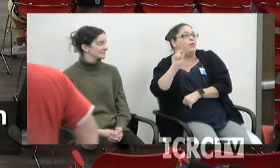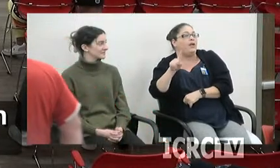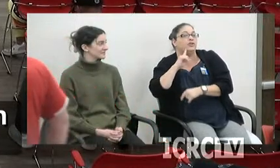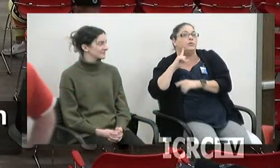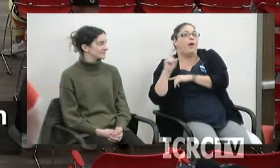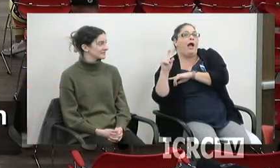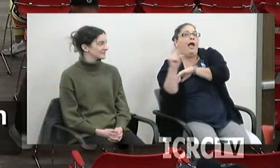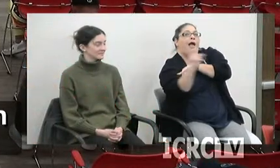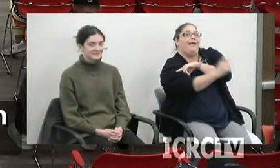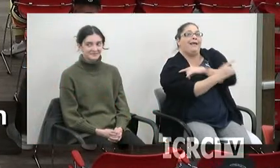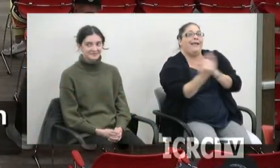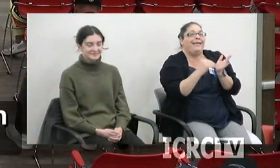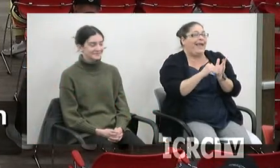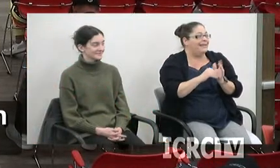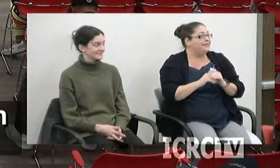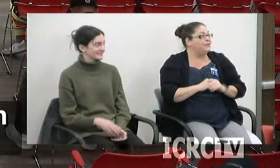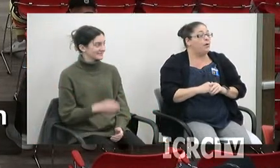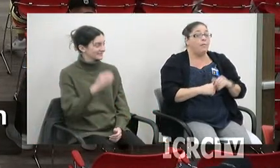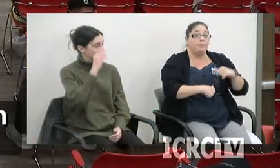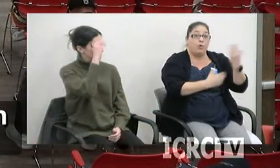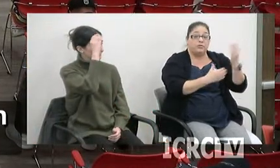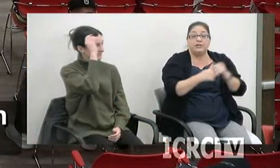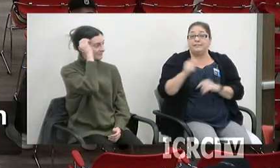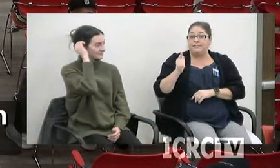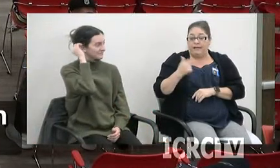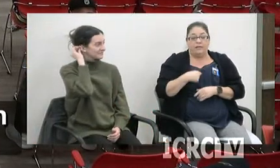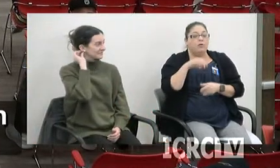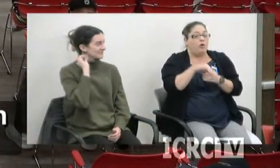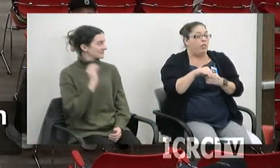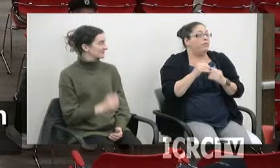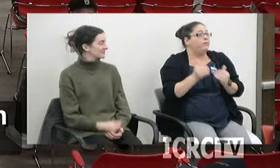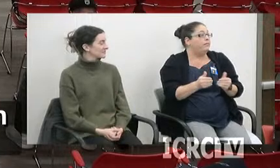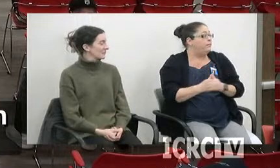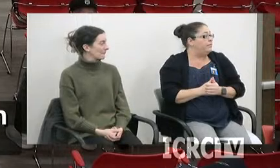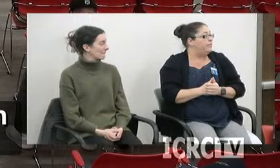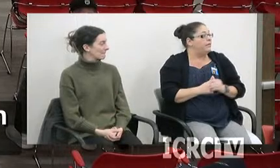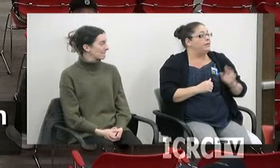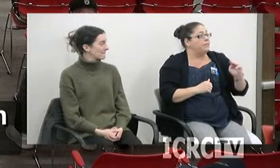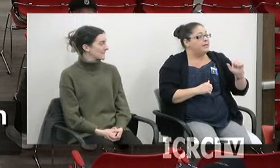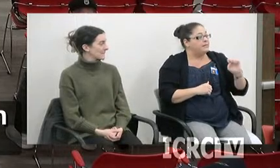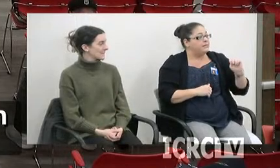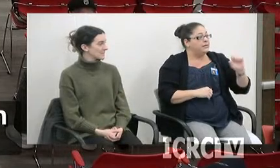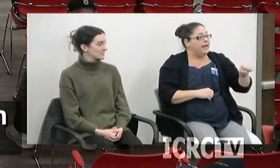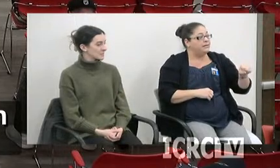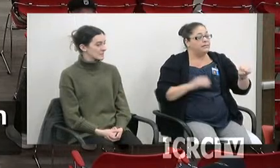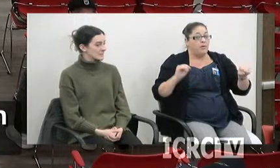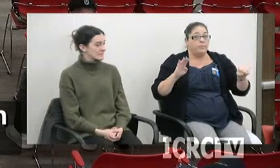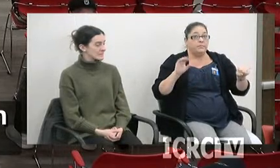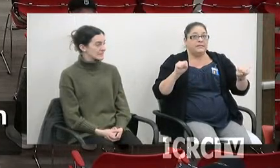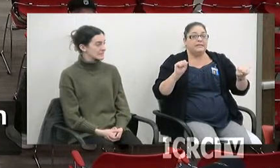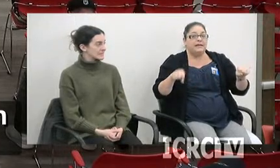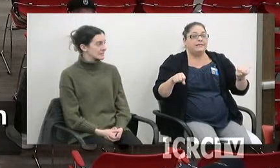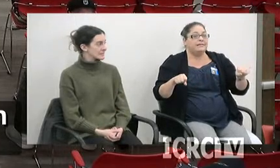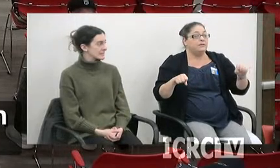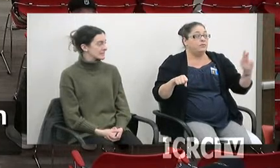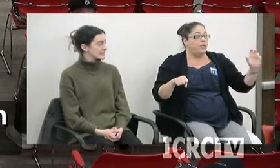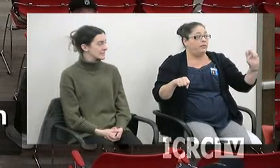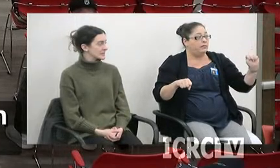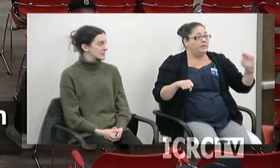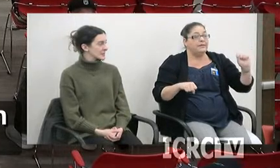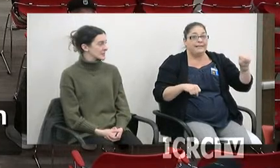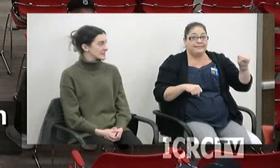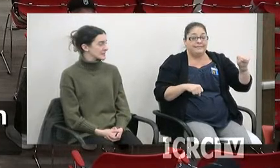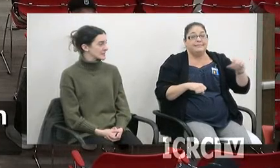I'm not A going to motion do and a that. second, correct? Yes. Let's call the roll. Mrs. Mason? Yes. Mr. Combs? Yes. Mrs. Nolan?